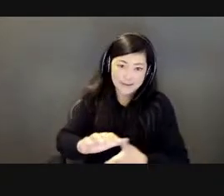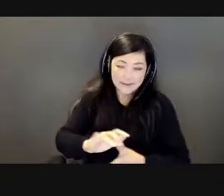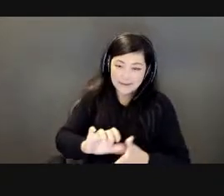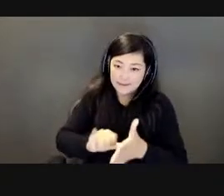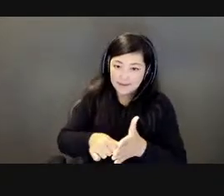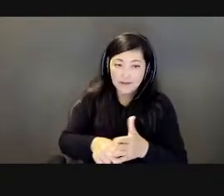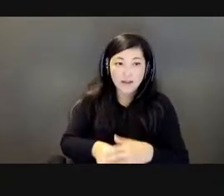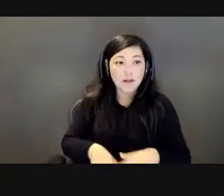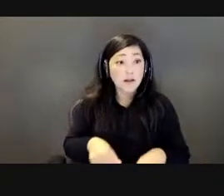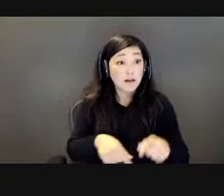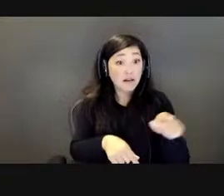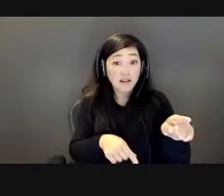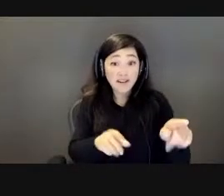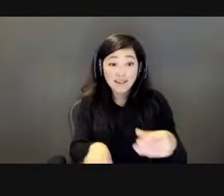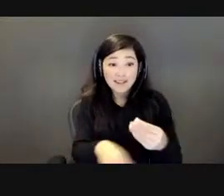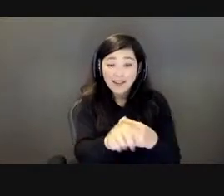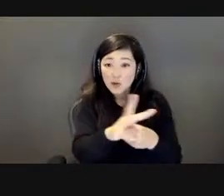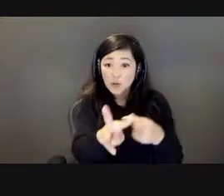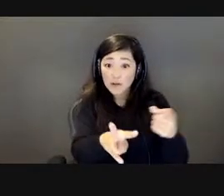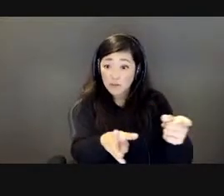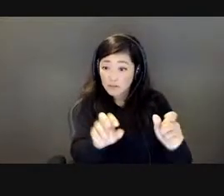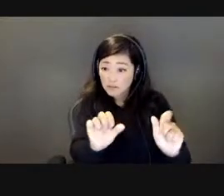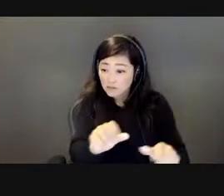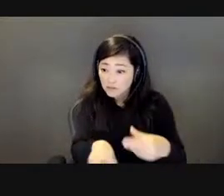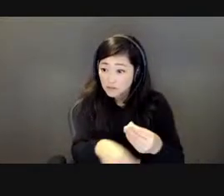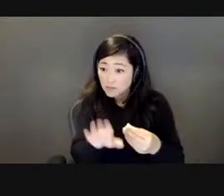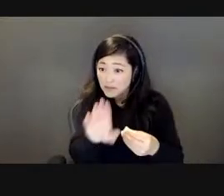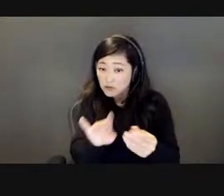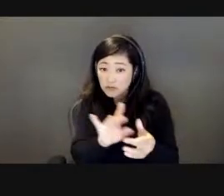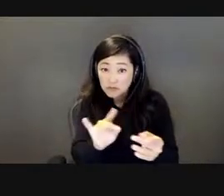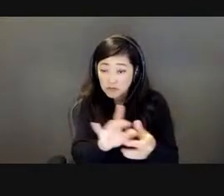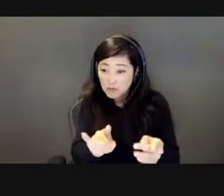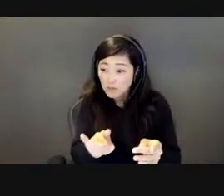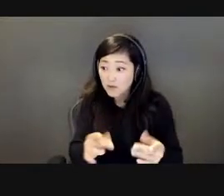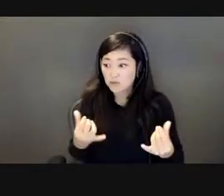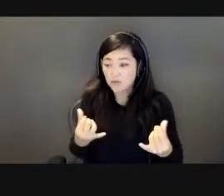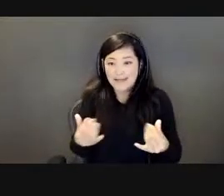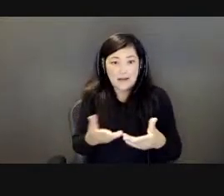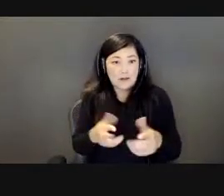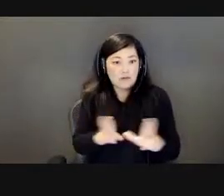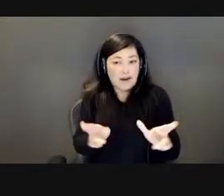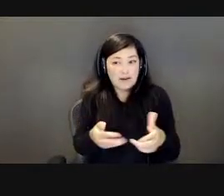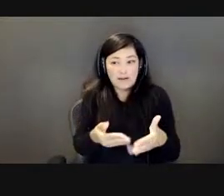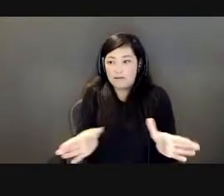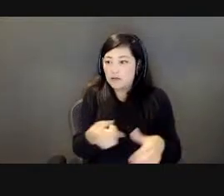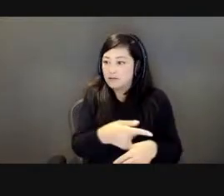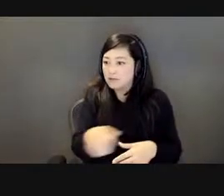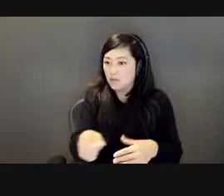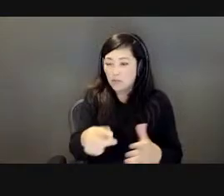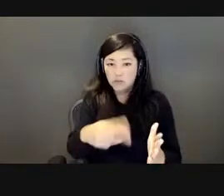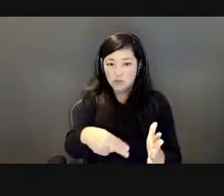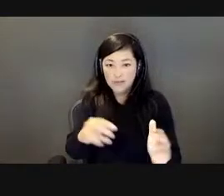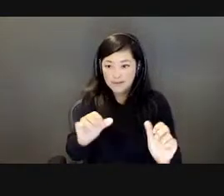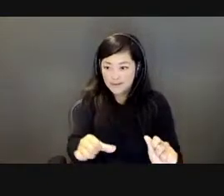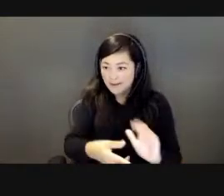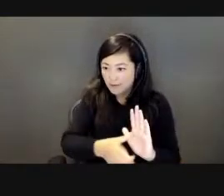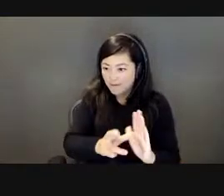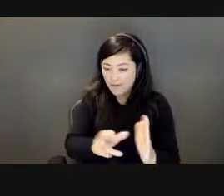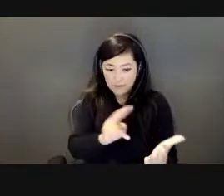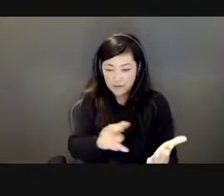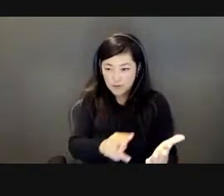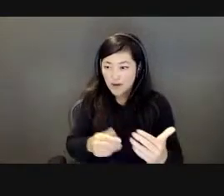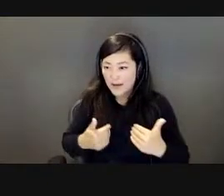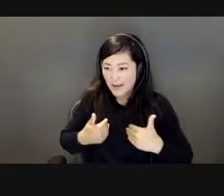able to add your comments. It's open for public review. There's a process explained there on how to add your comments, and